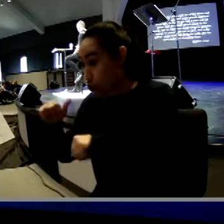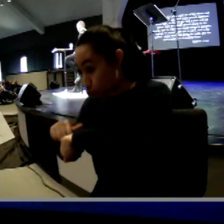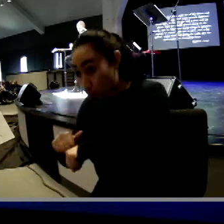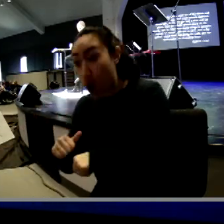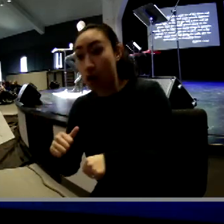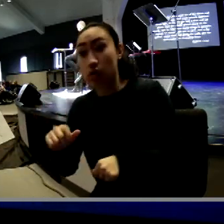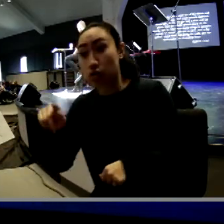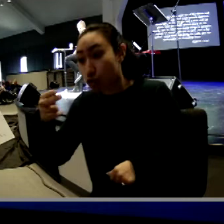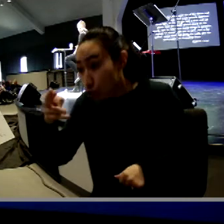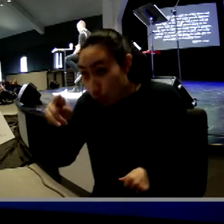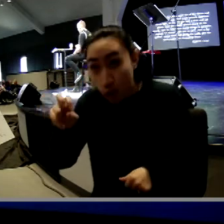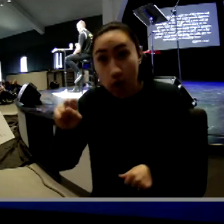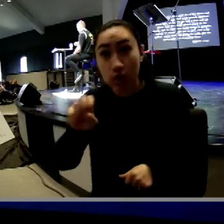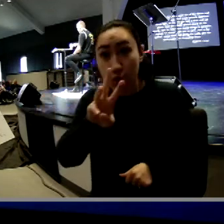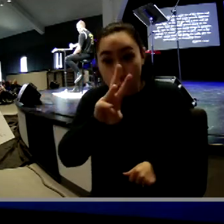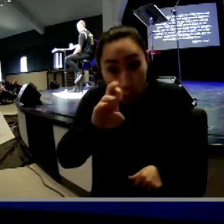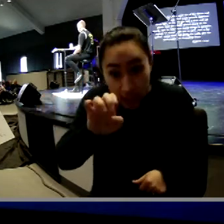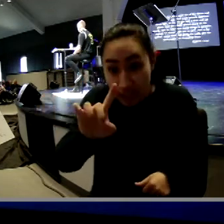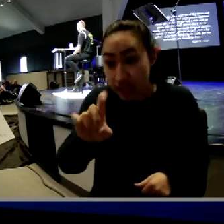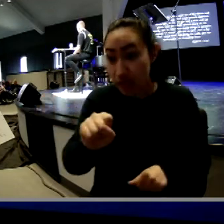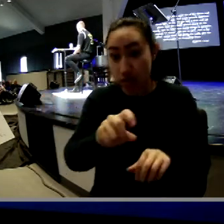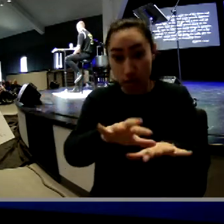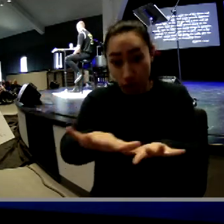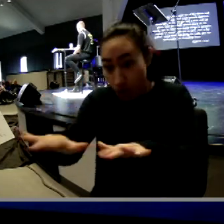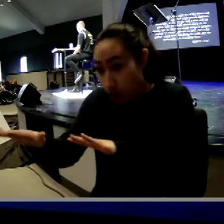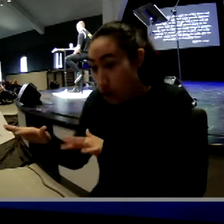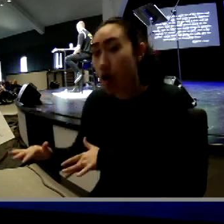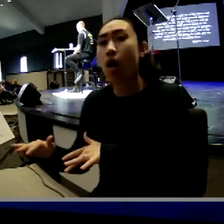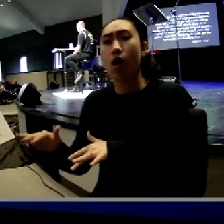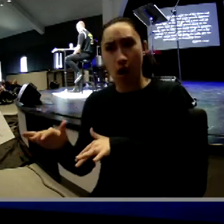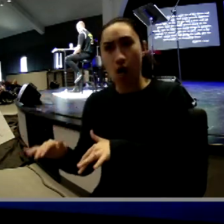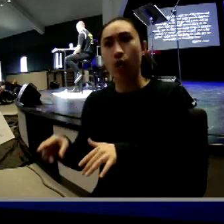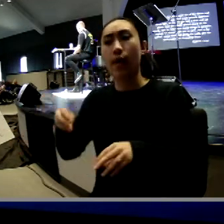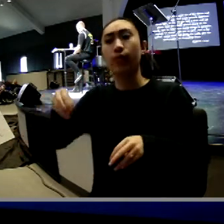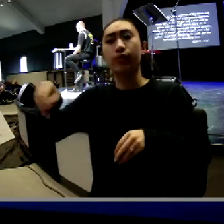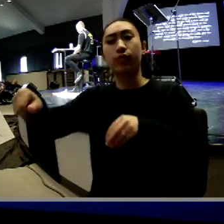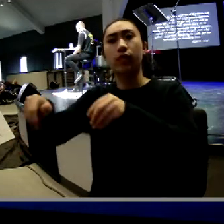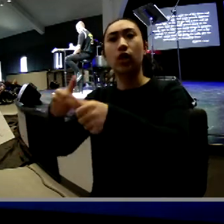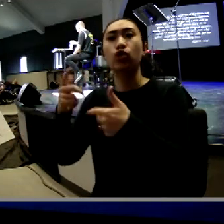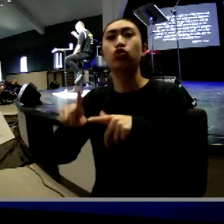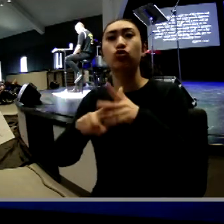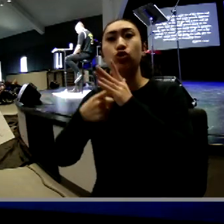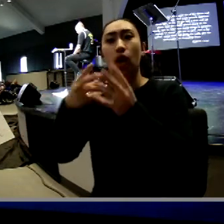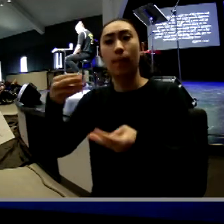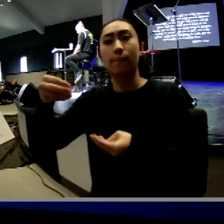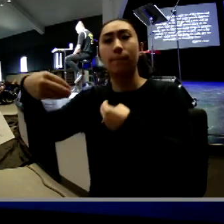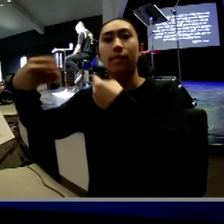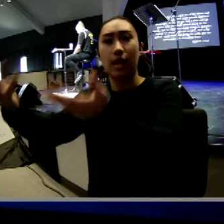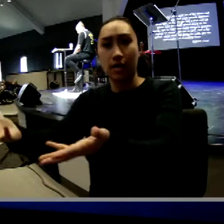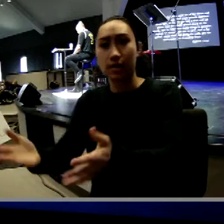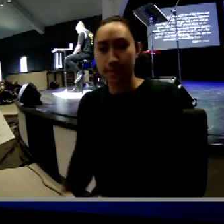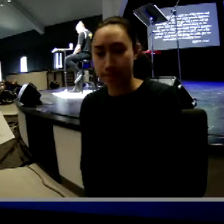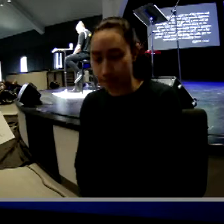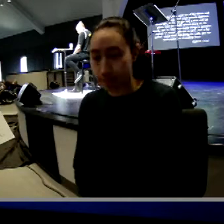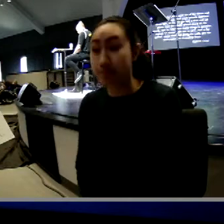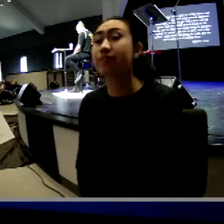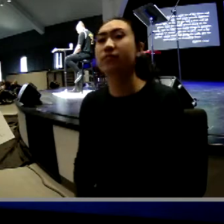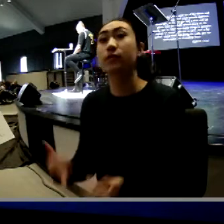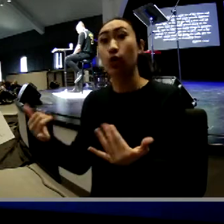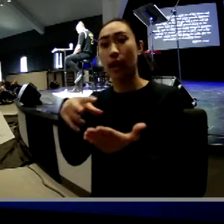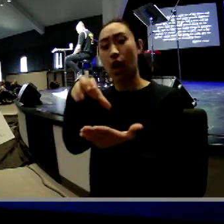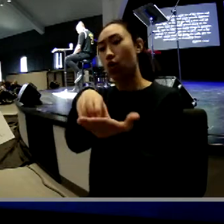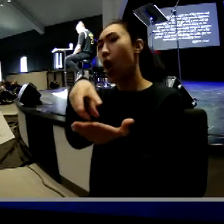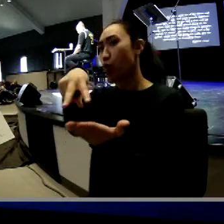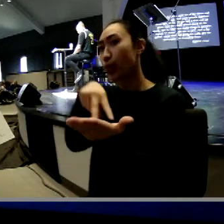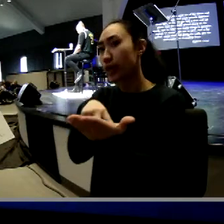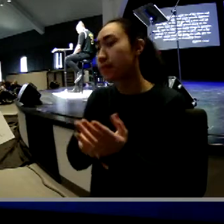paths. Now let's go to our text. Are you ready? That same day, Jesus went out of the house and sat by the